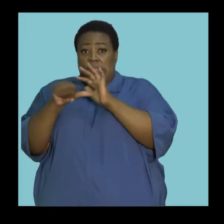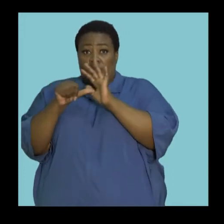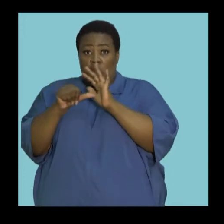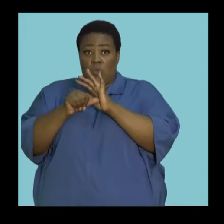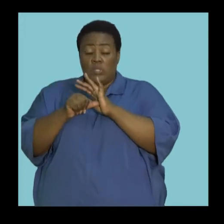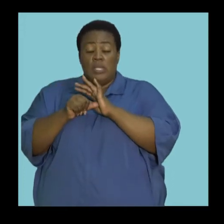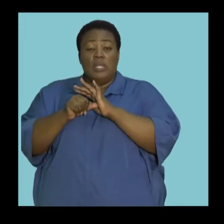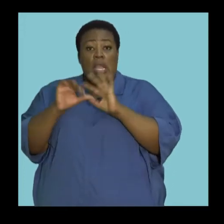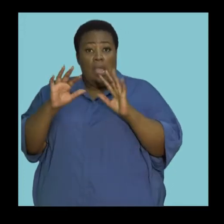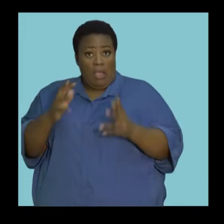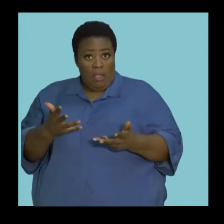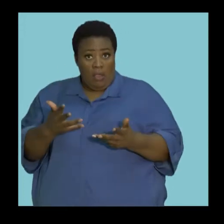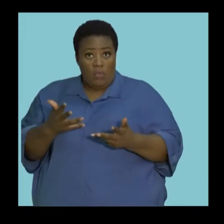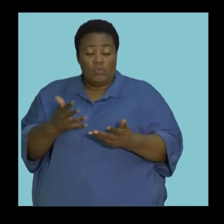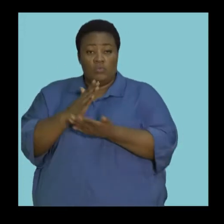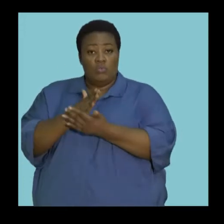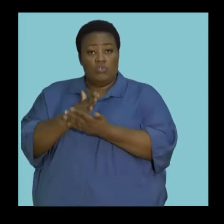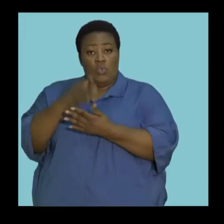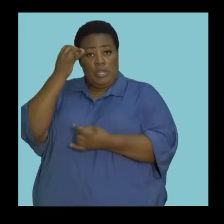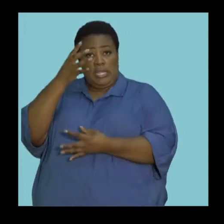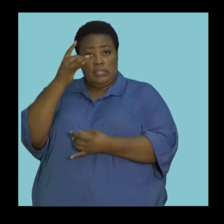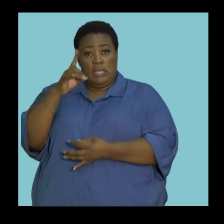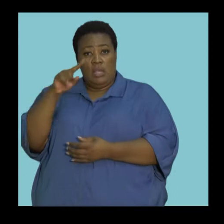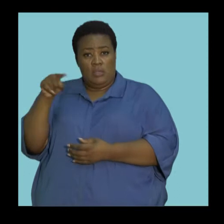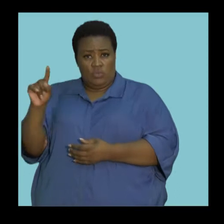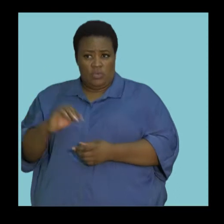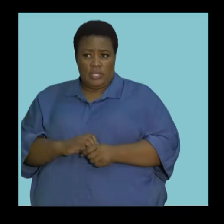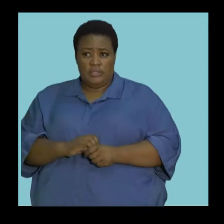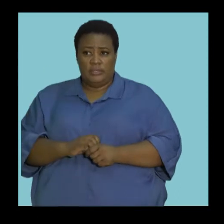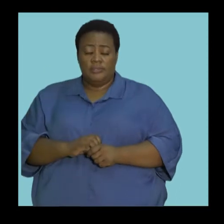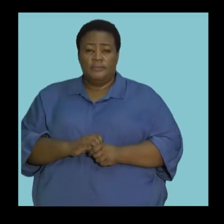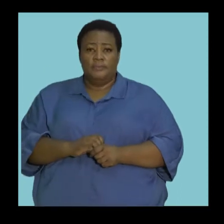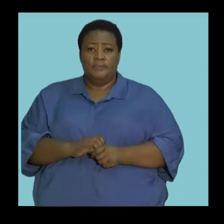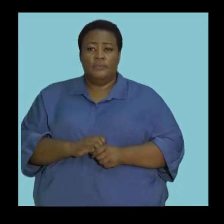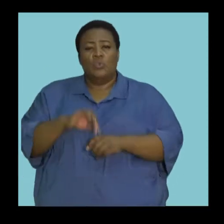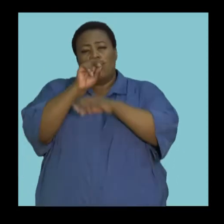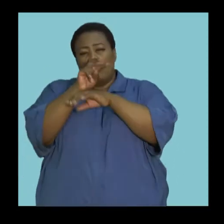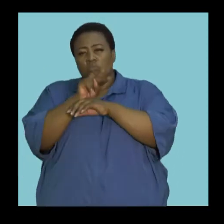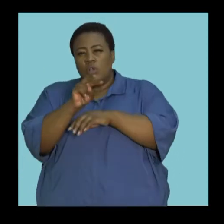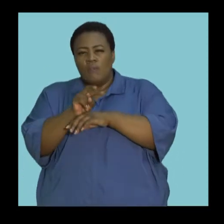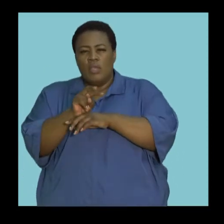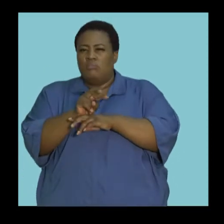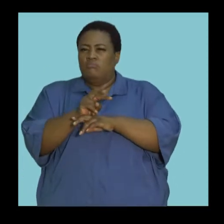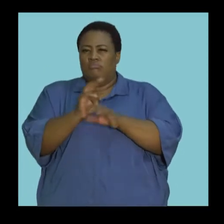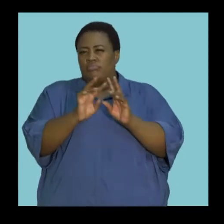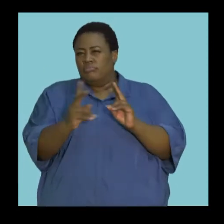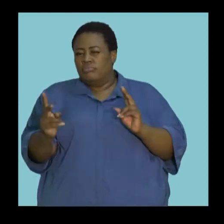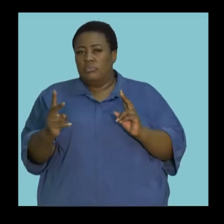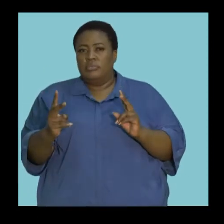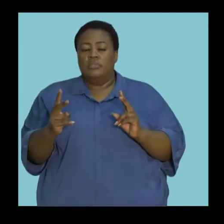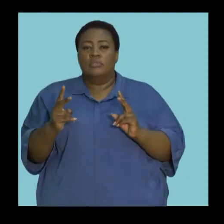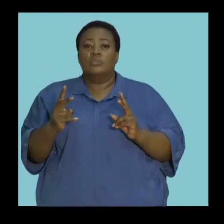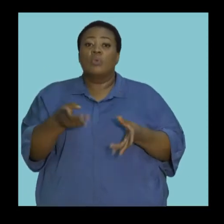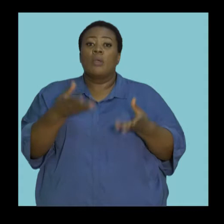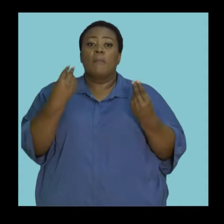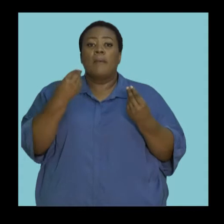correctly, how when observing experiments that data can be generated, looking at facts that are available as